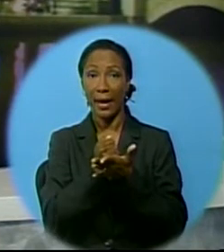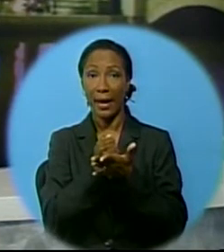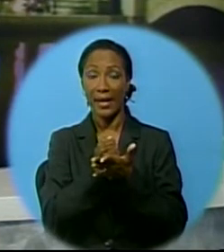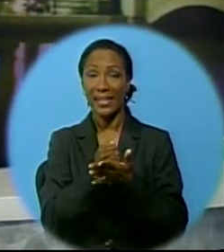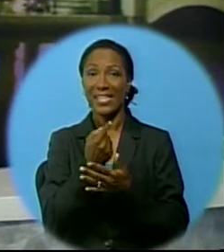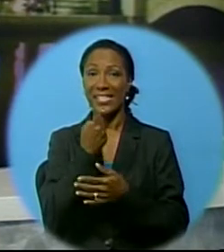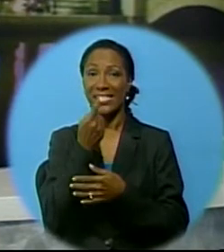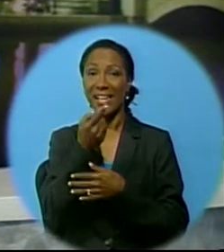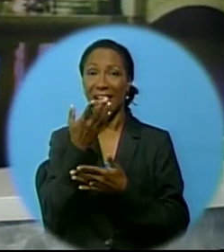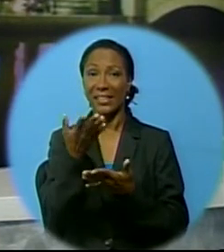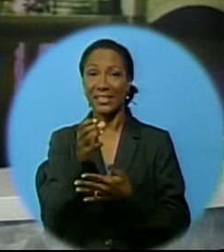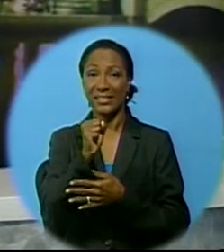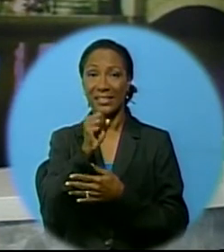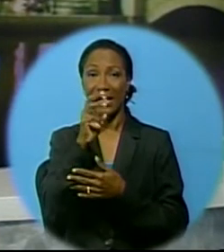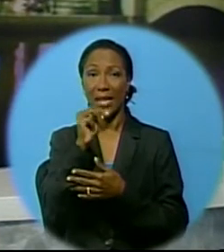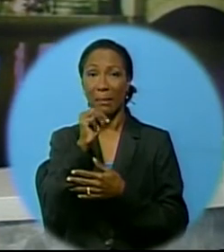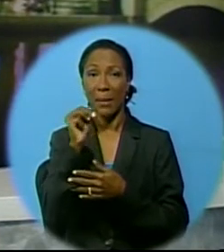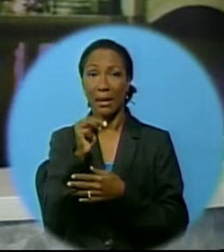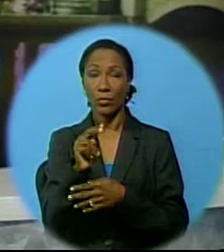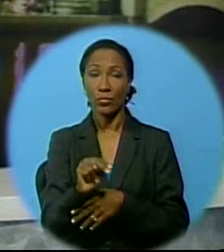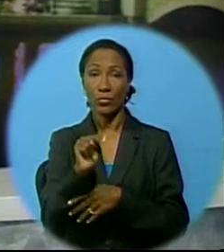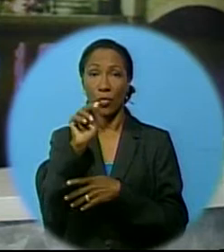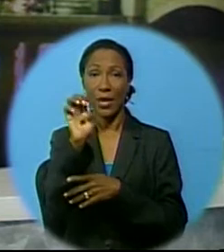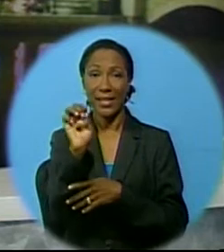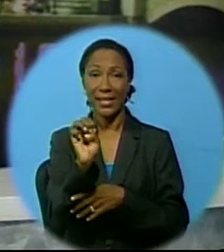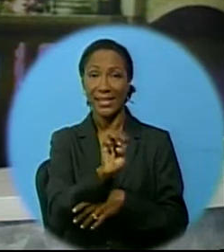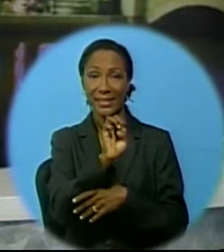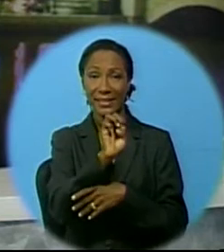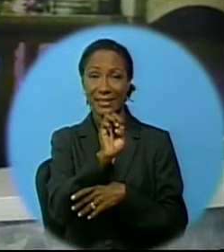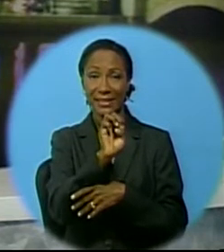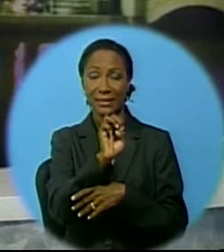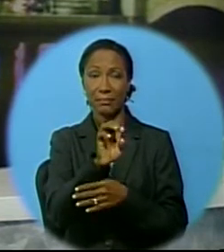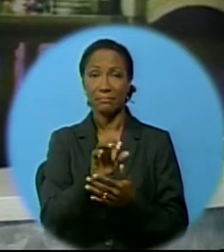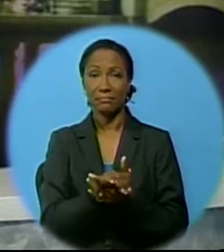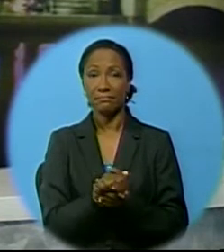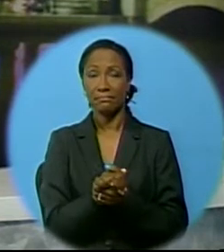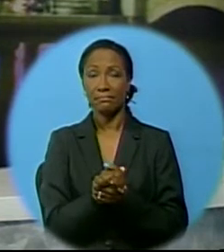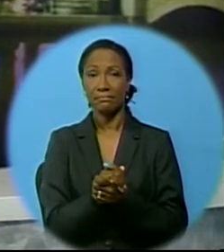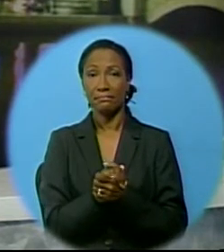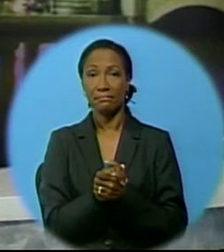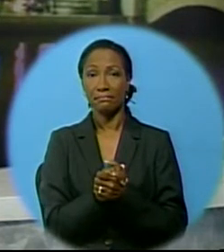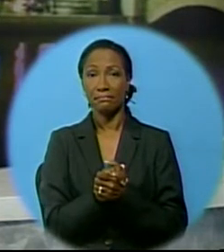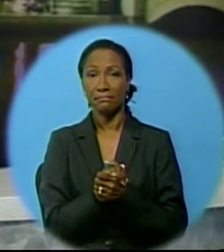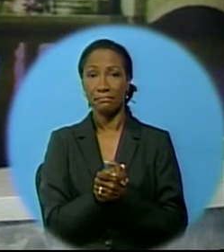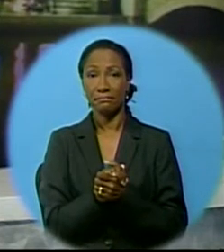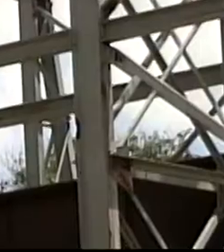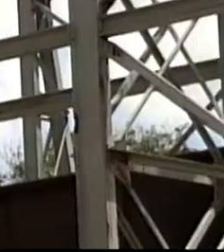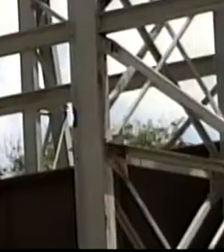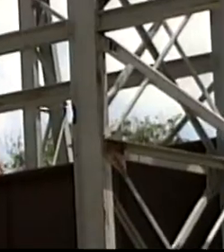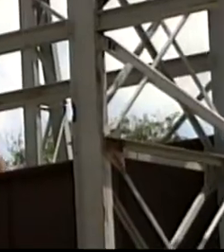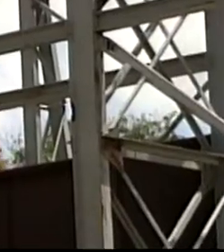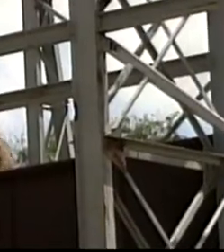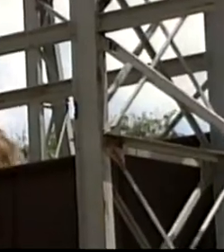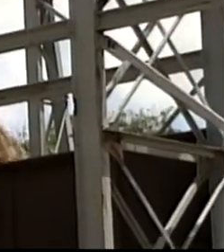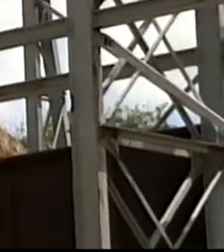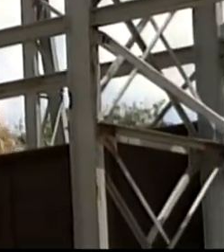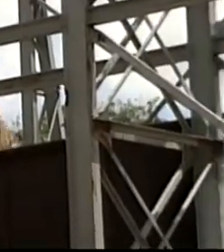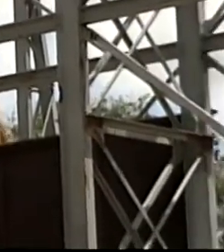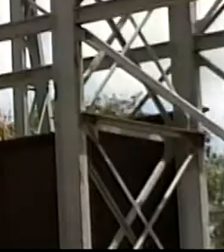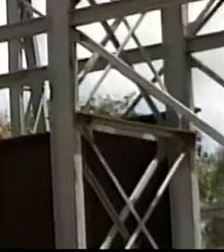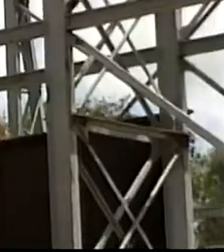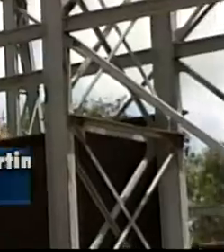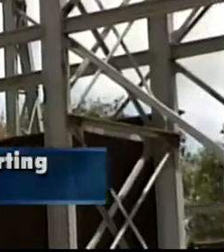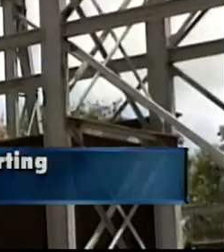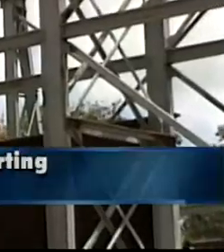Northeast branch at the Lawrence T. Gay Primary School. Peter Thorne has the story. Dr. Estwick says funding for the